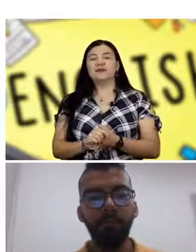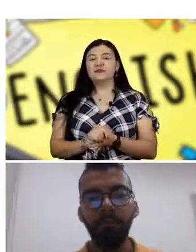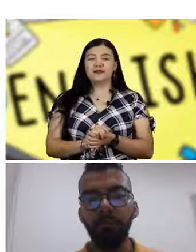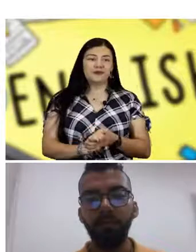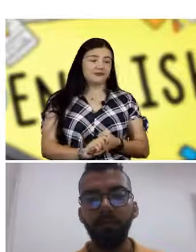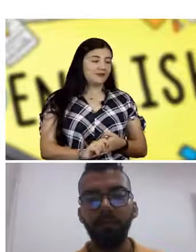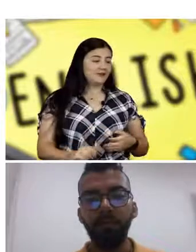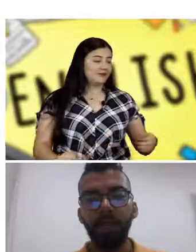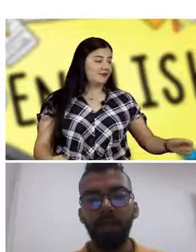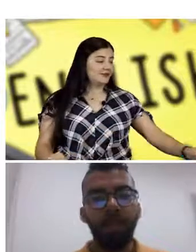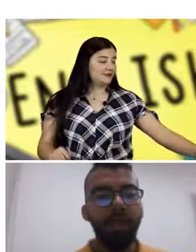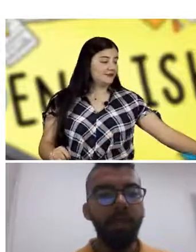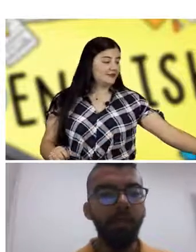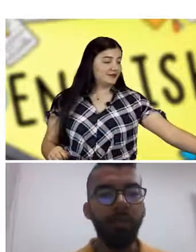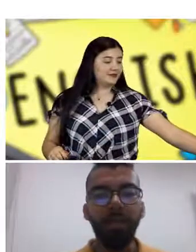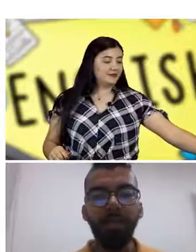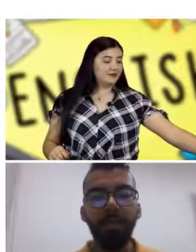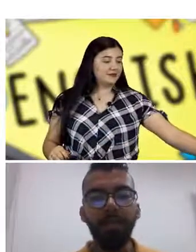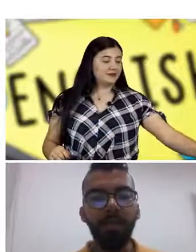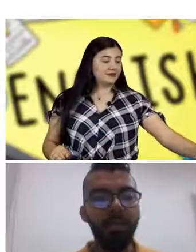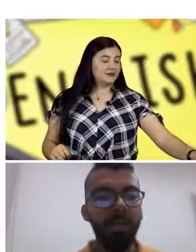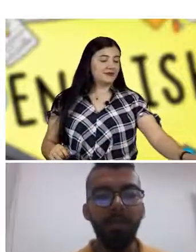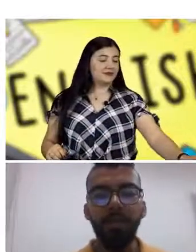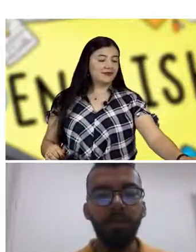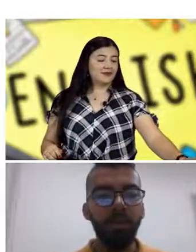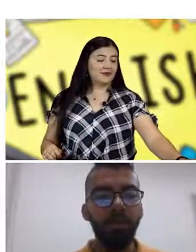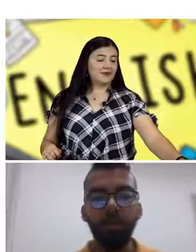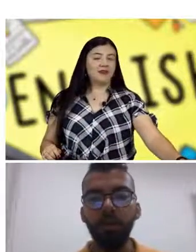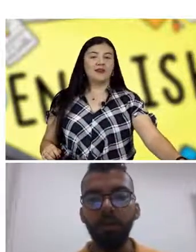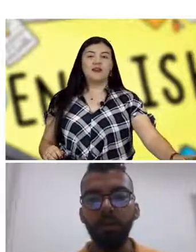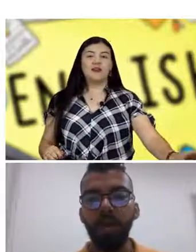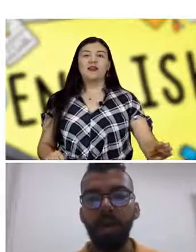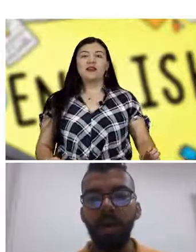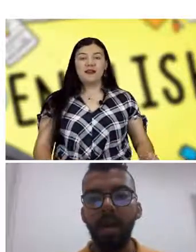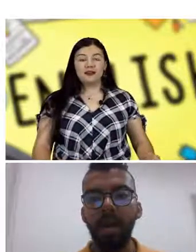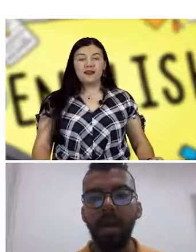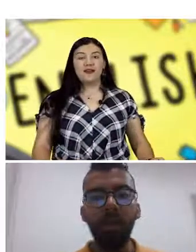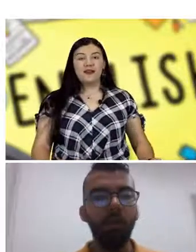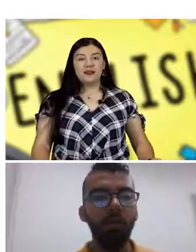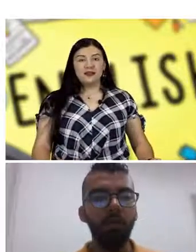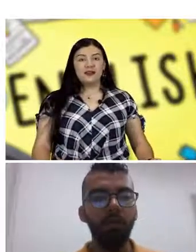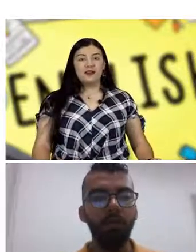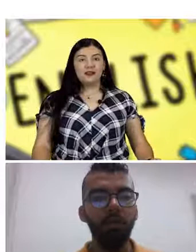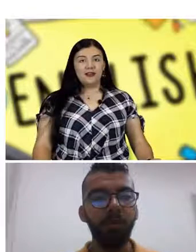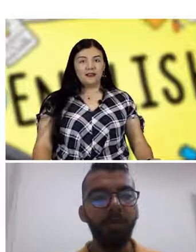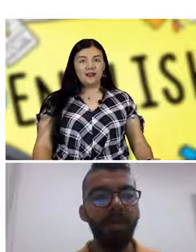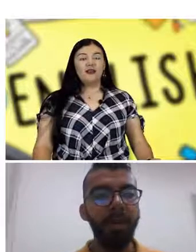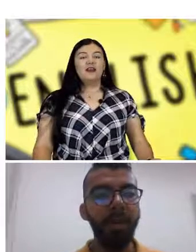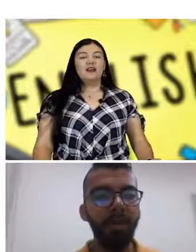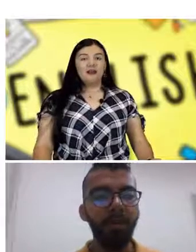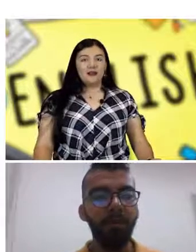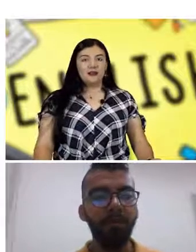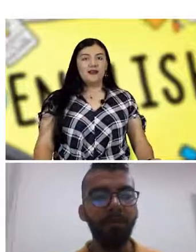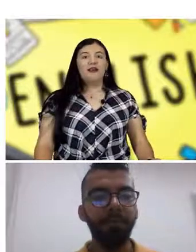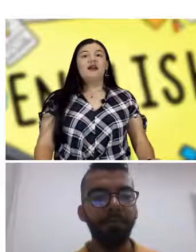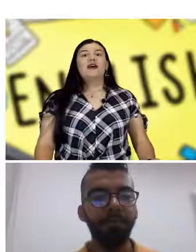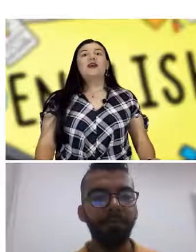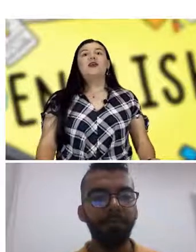maybe? Yes, we got the first answer, which was ankle by